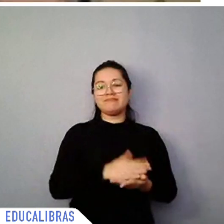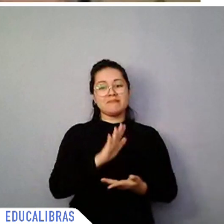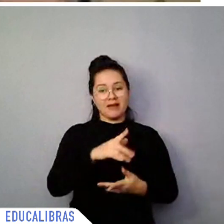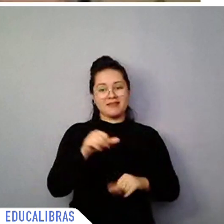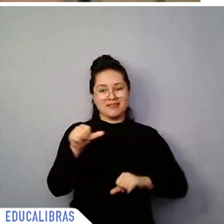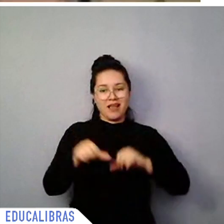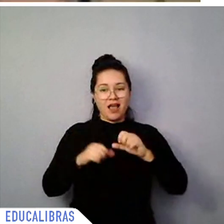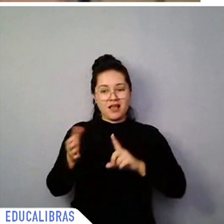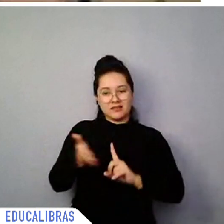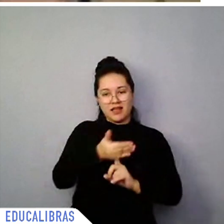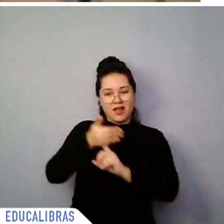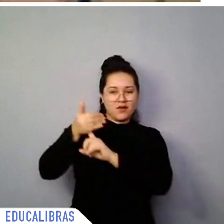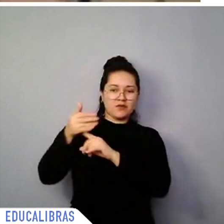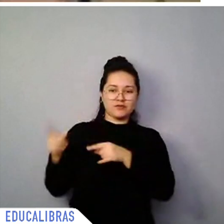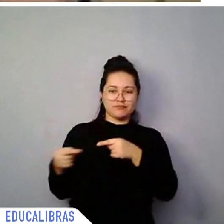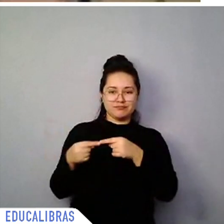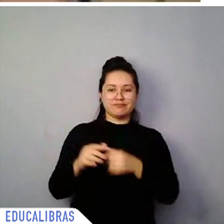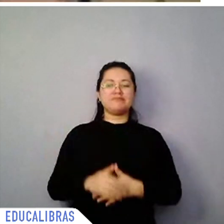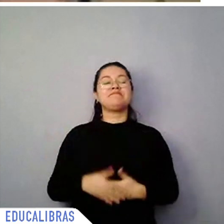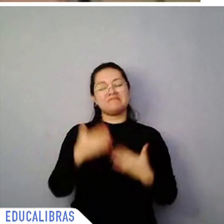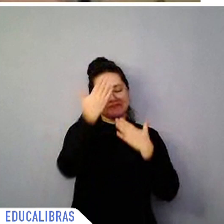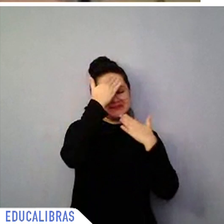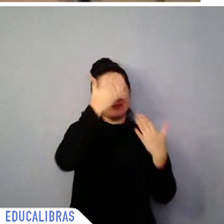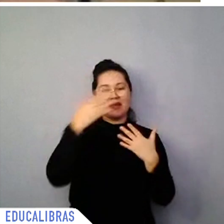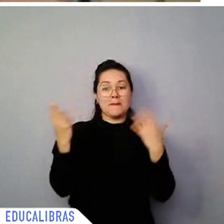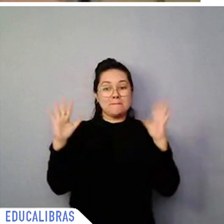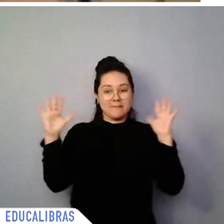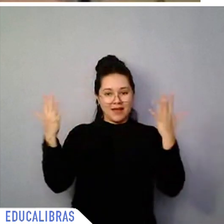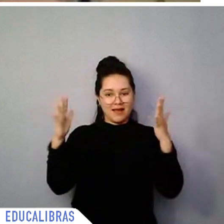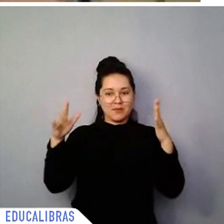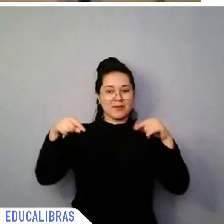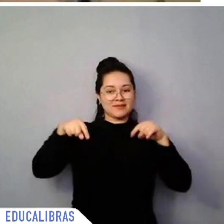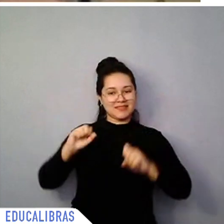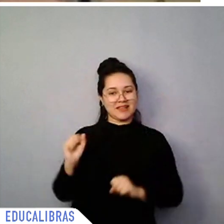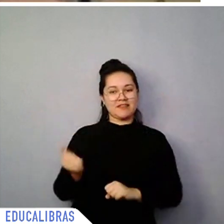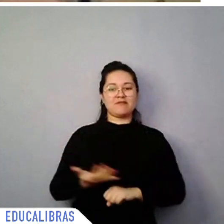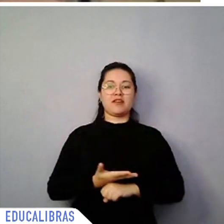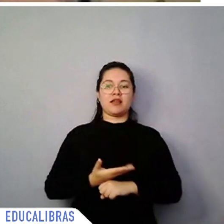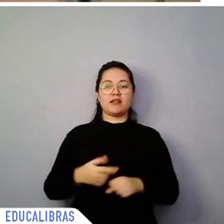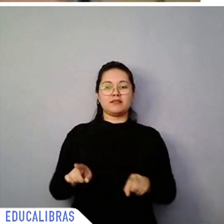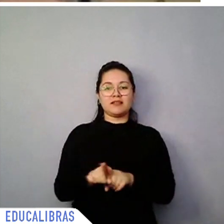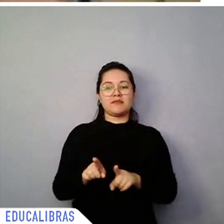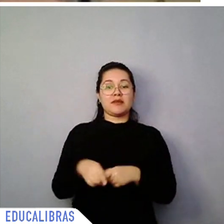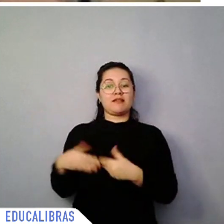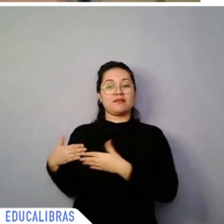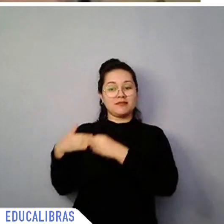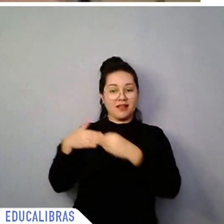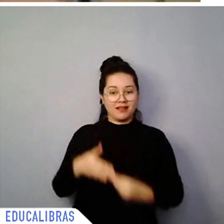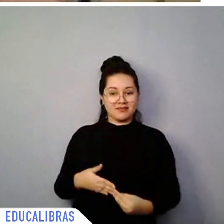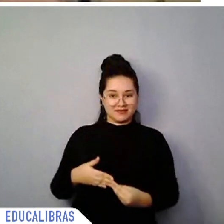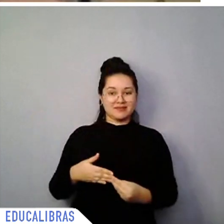change anything about that. We just have to make it work. So I want, again, to congratulate all of you